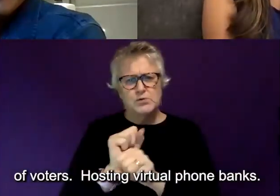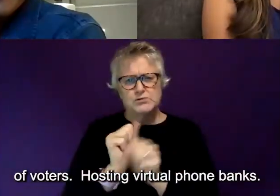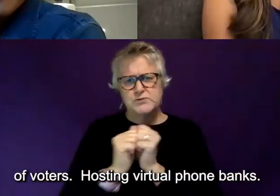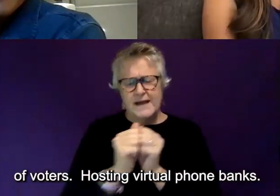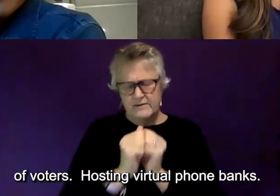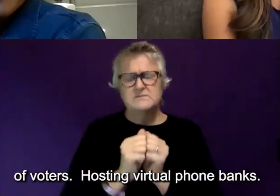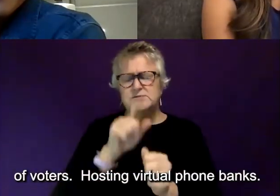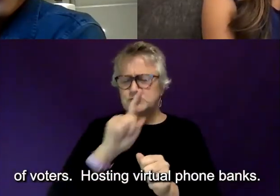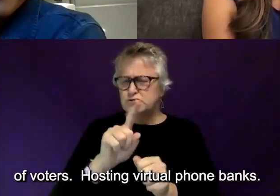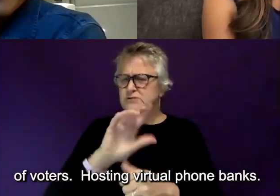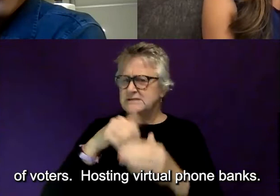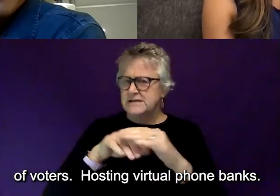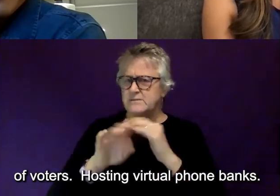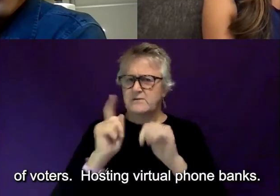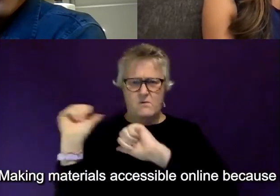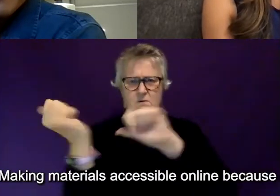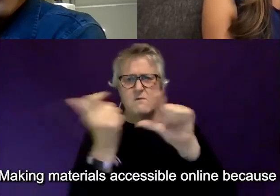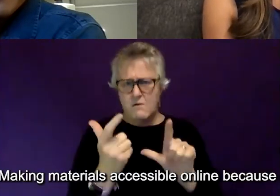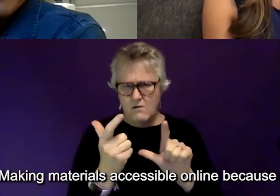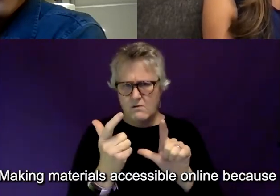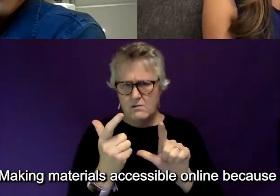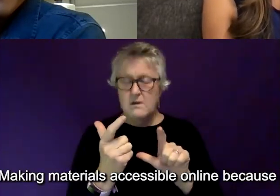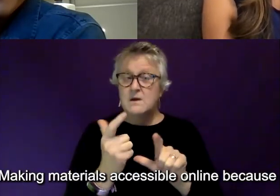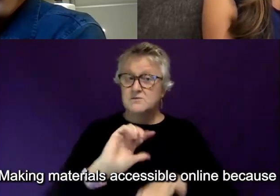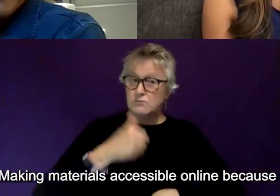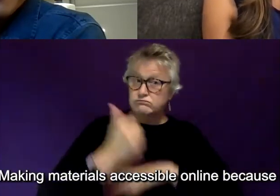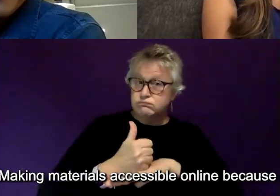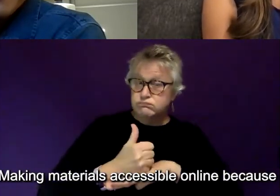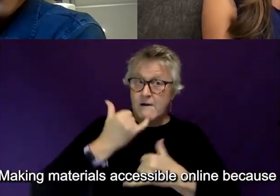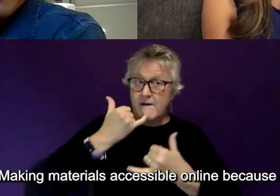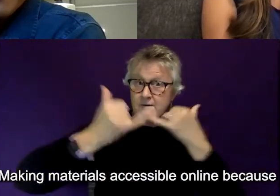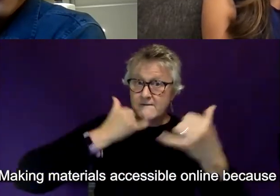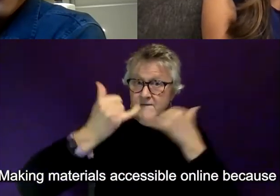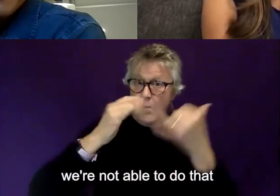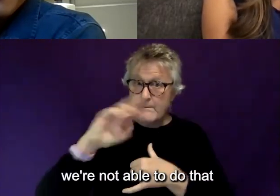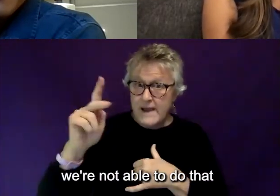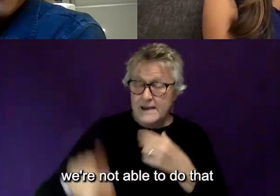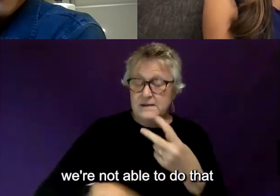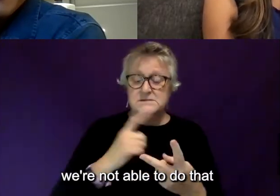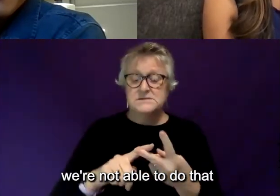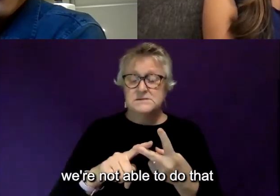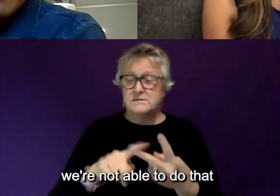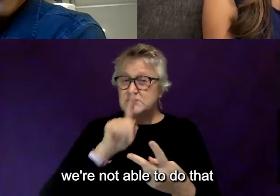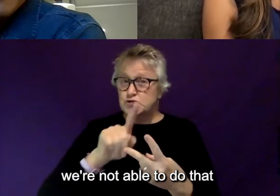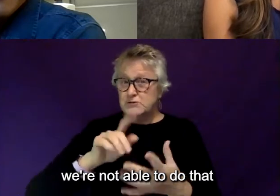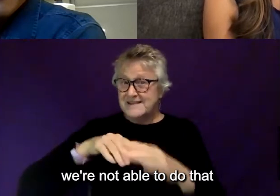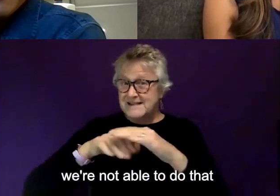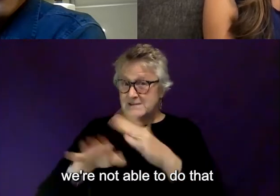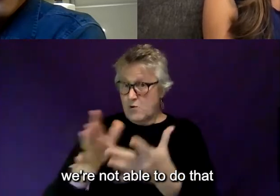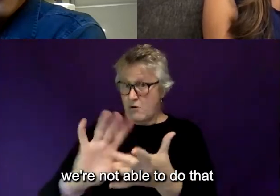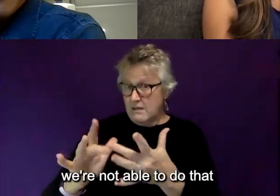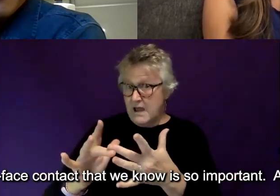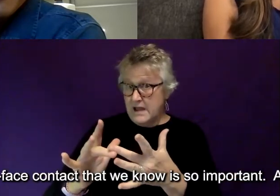hosting virtual phone banks, making materials accessible online, because we're not